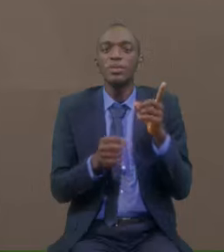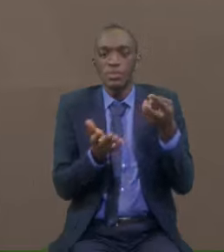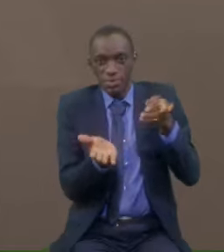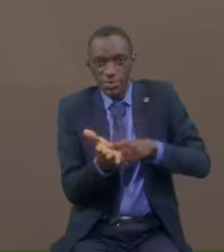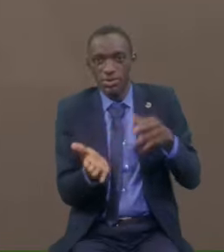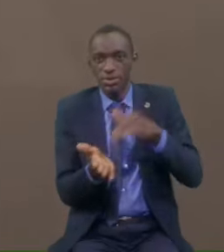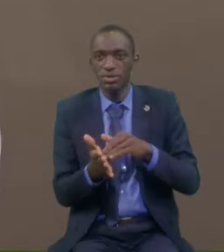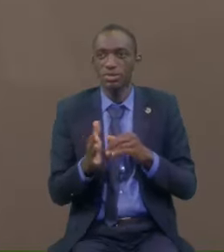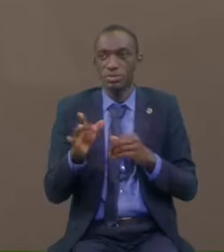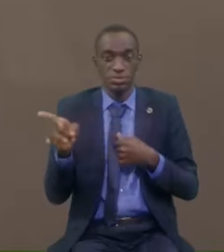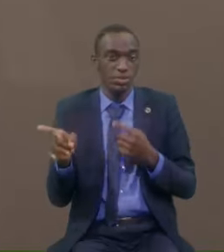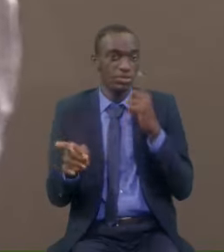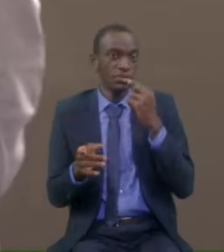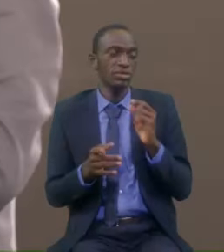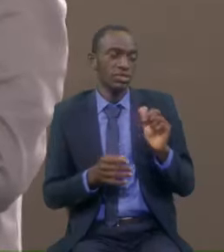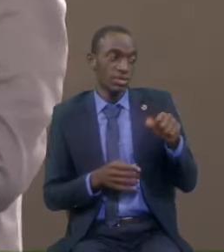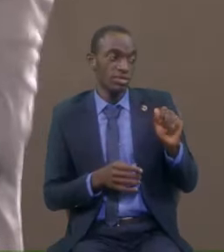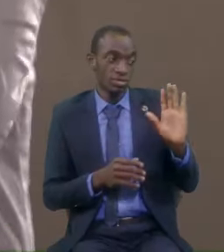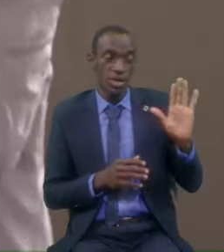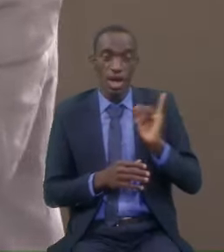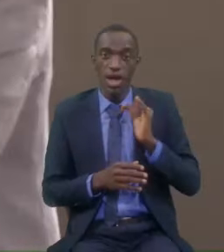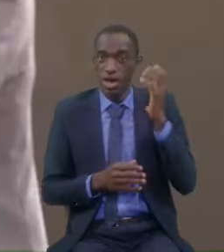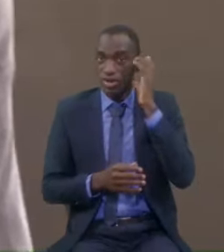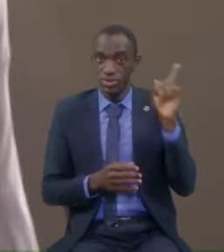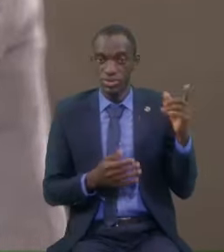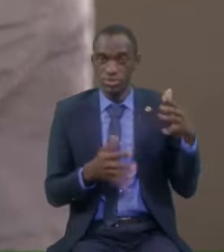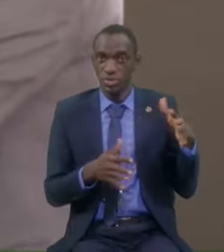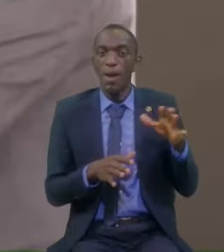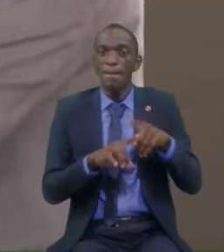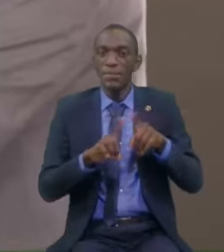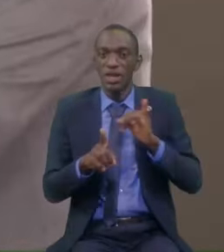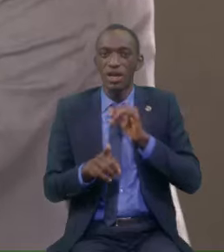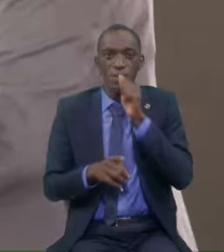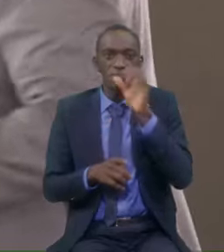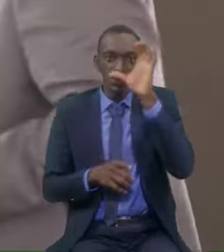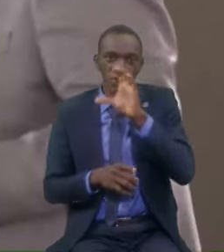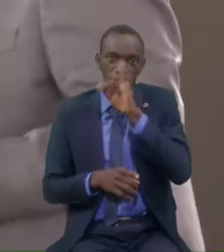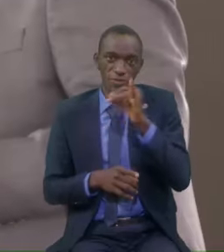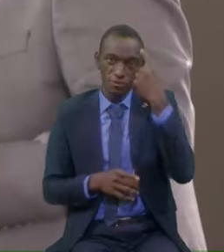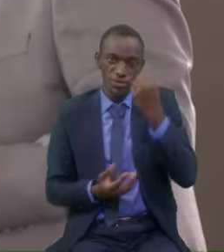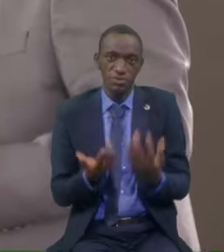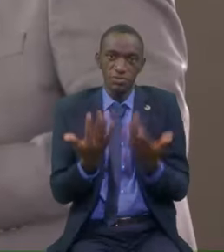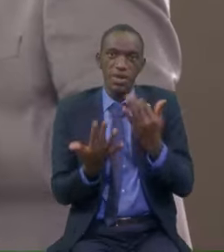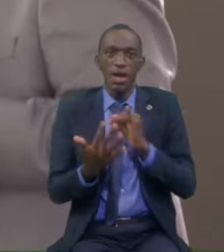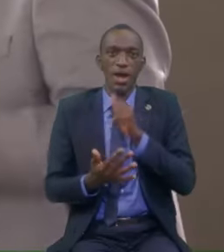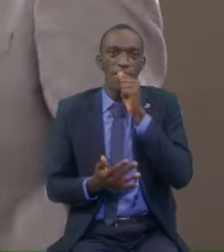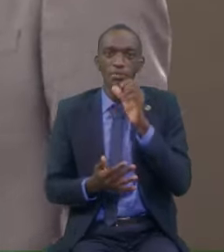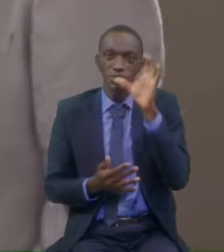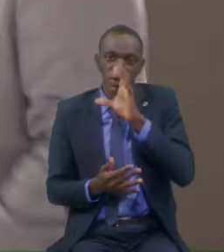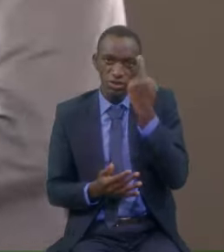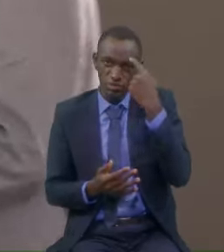looking for the fire. I'm looking for the fervency. I'm looking for the fiery spirit of